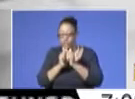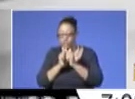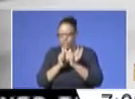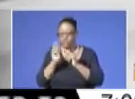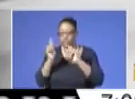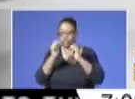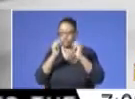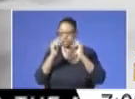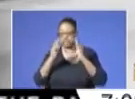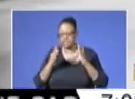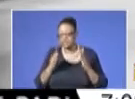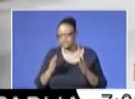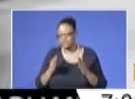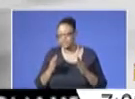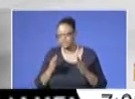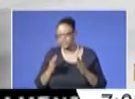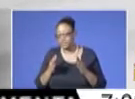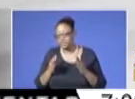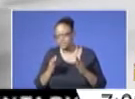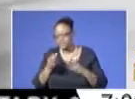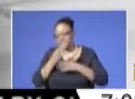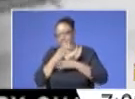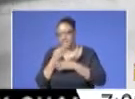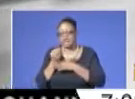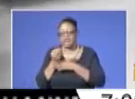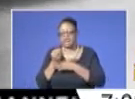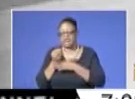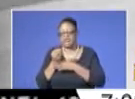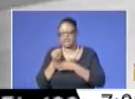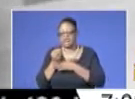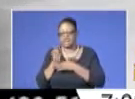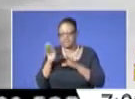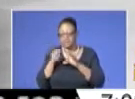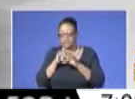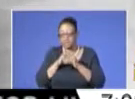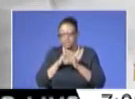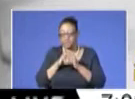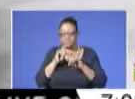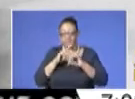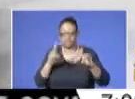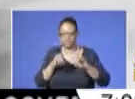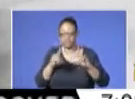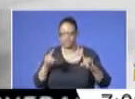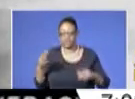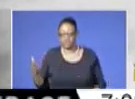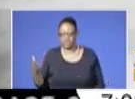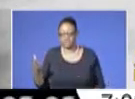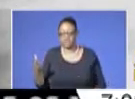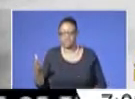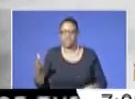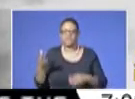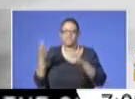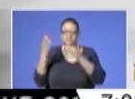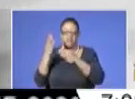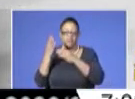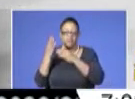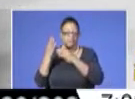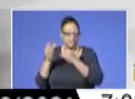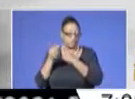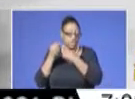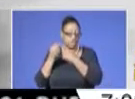on the negotiations between the cruise lines and the CDC and the other health officials in the United States to create